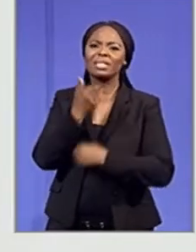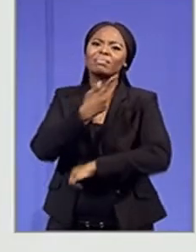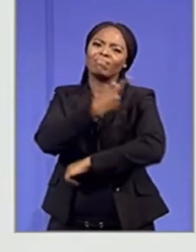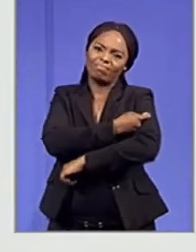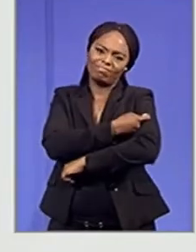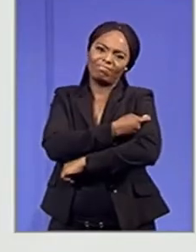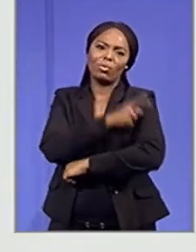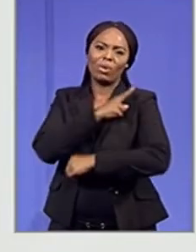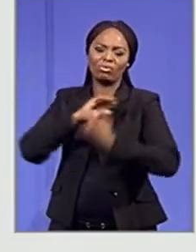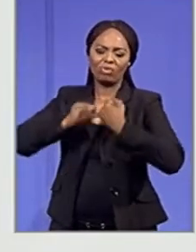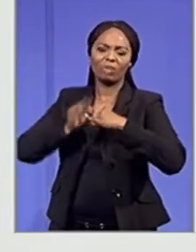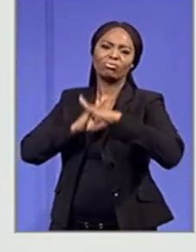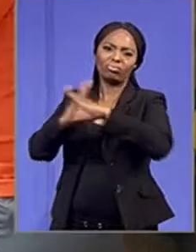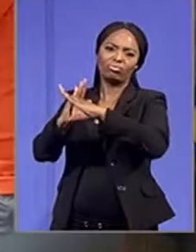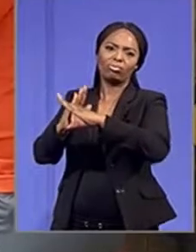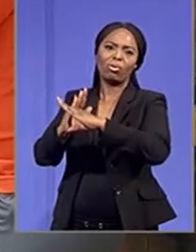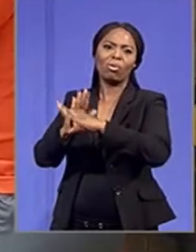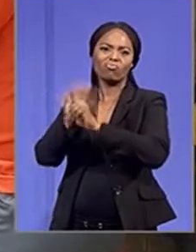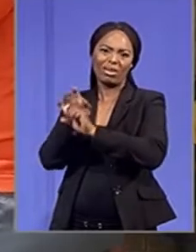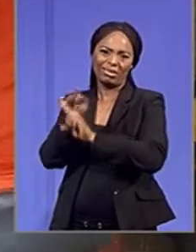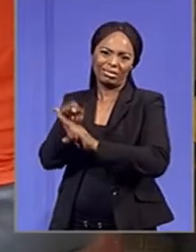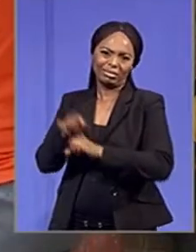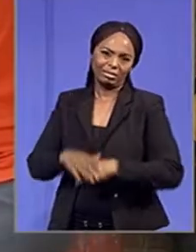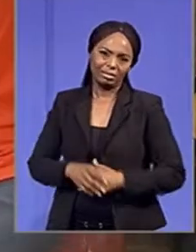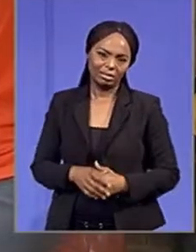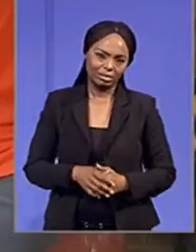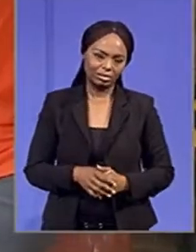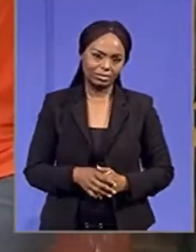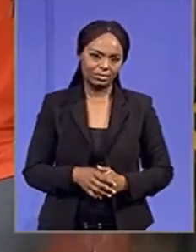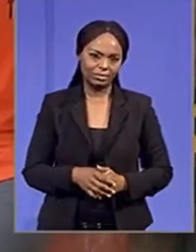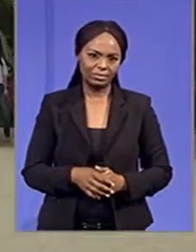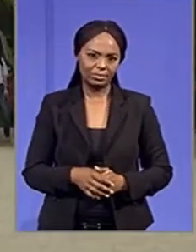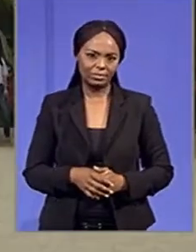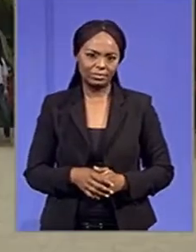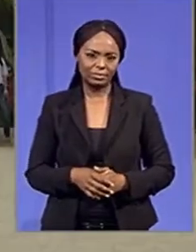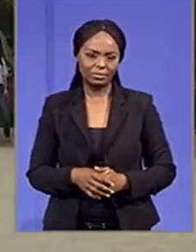sewa sa COVID-19. Katla ho morapela, SABC News, Kimberley.